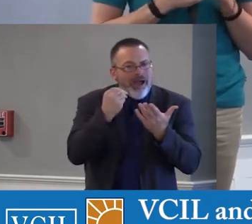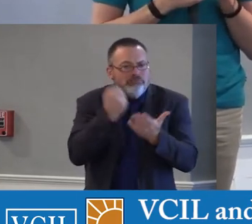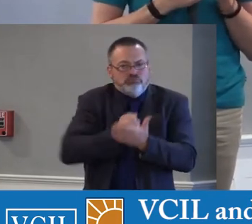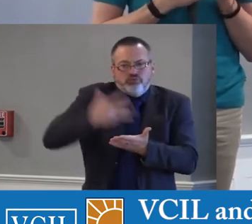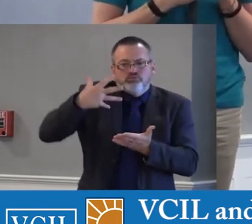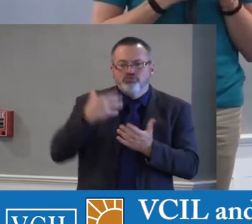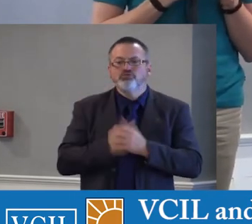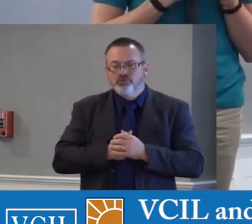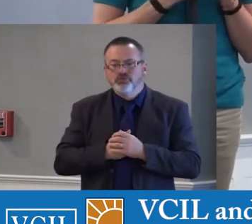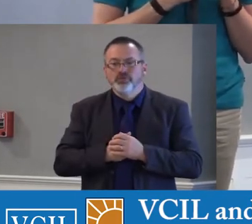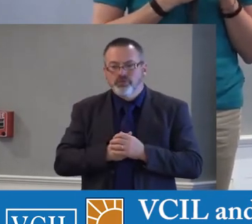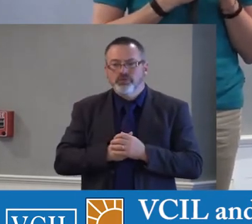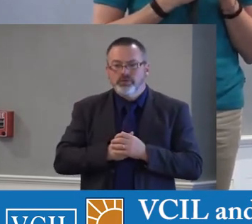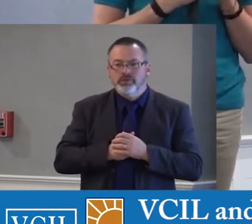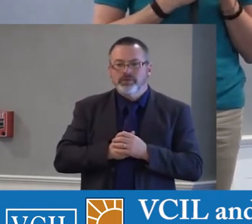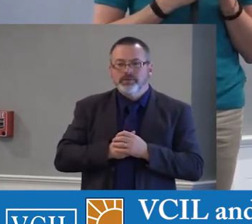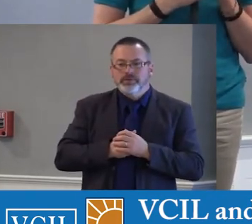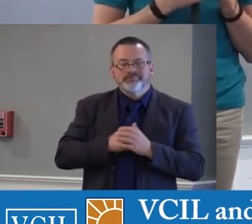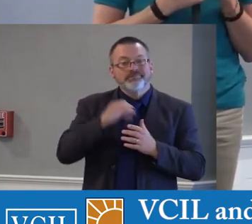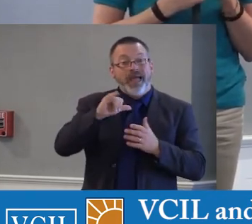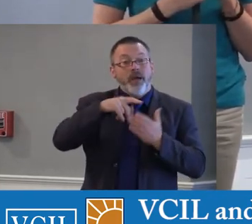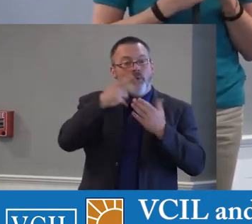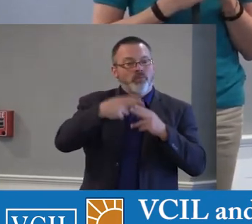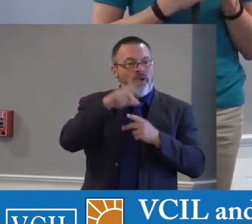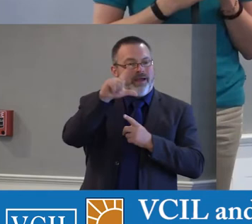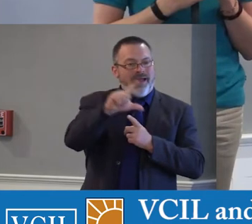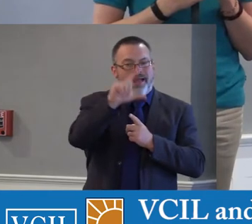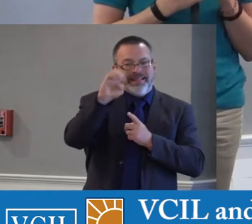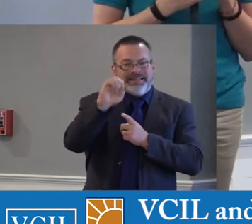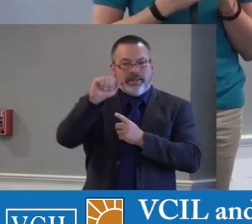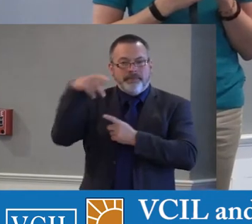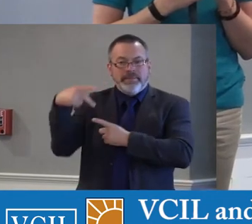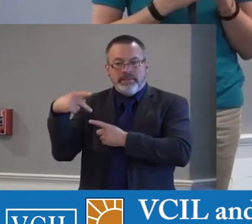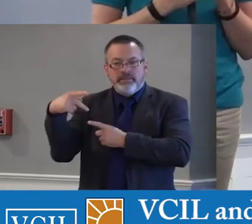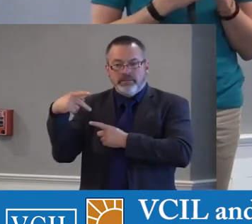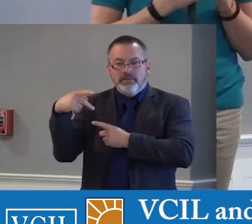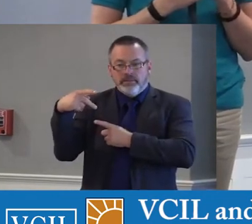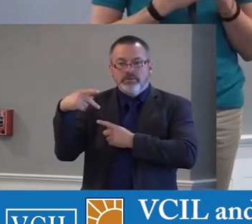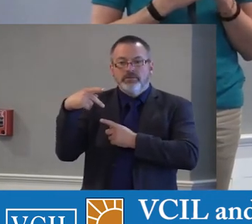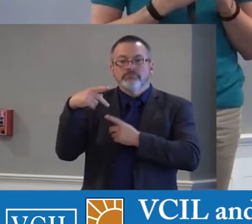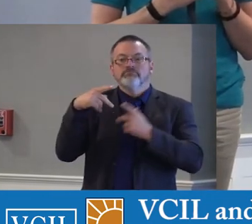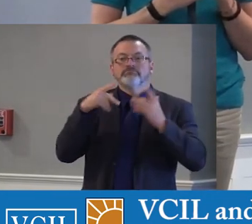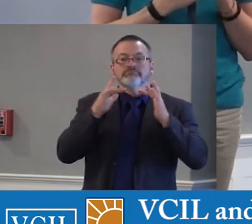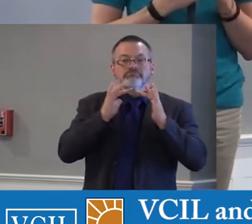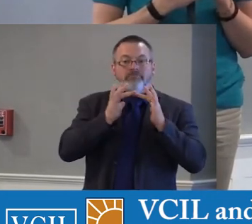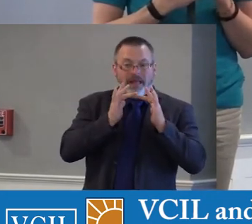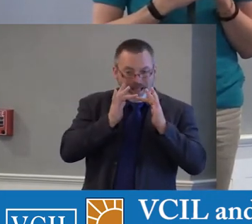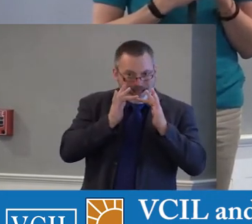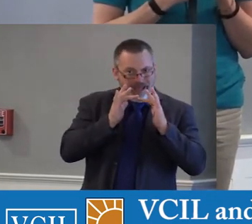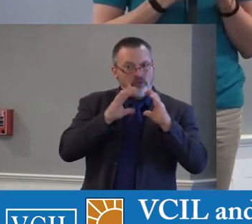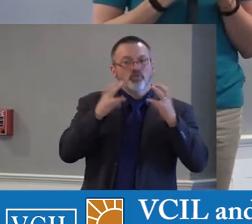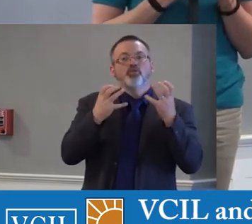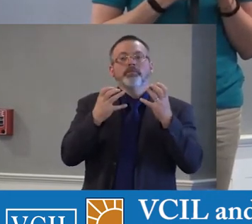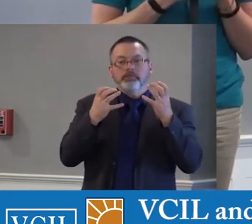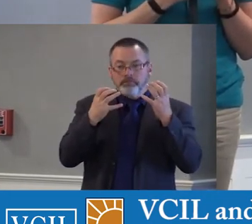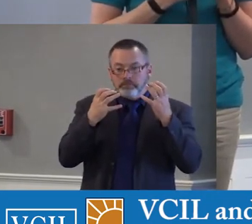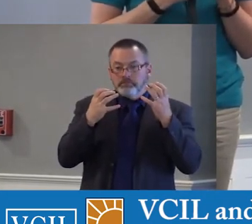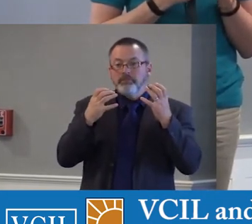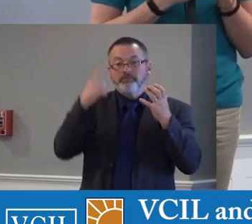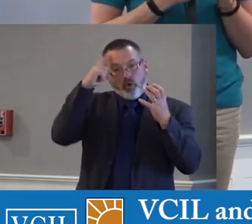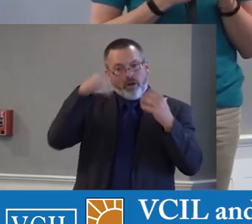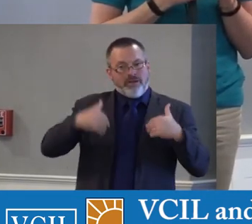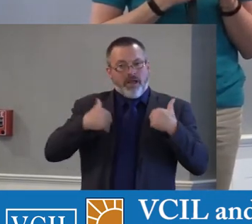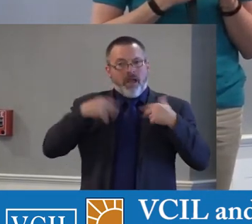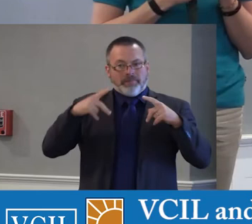year. Sean facilitated online meetings with groups of young people to develop connection, a feeling